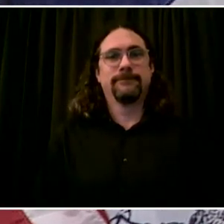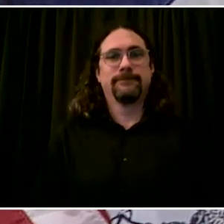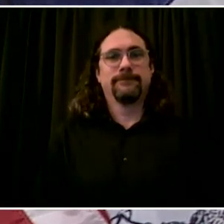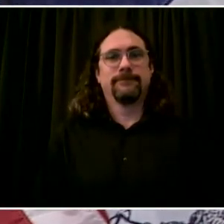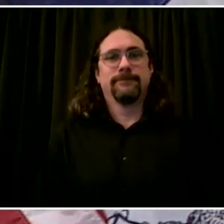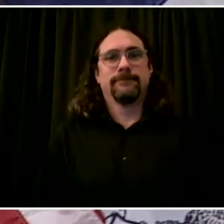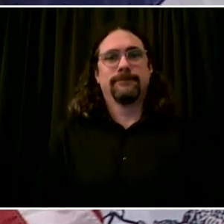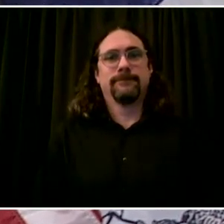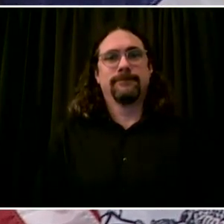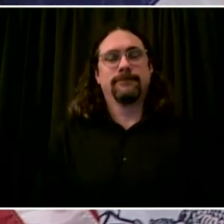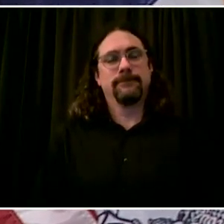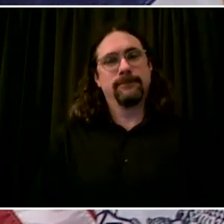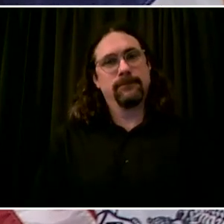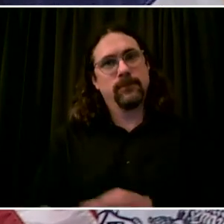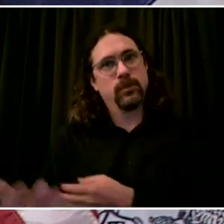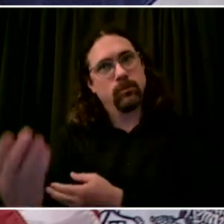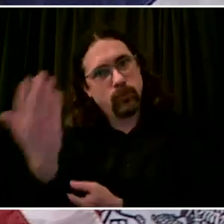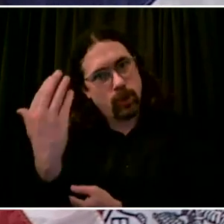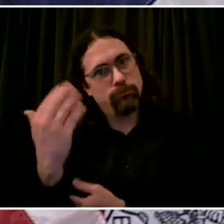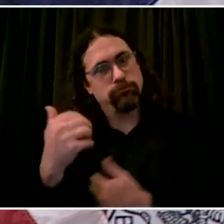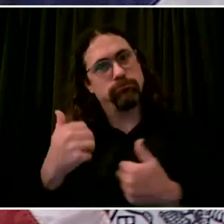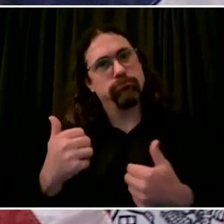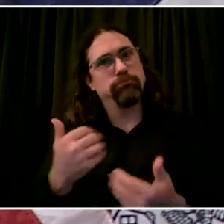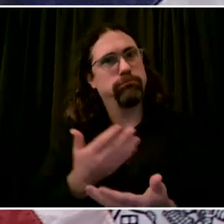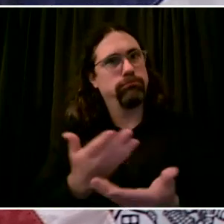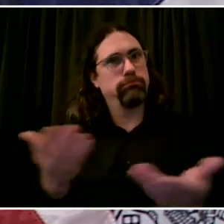Good morning, everybody.